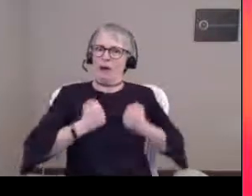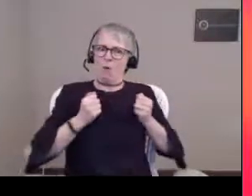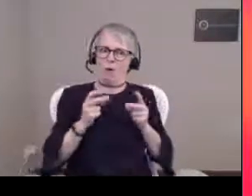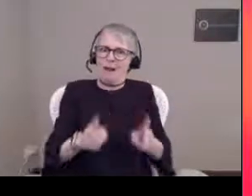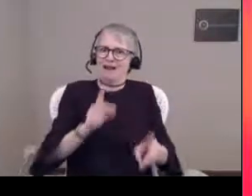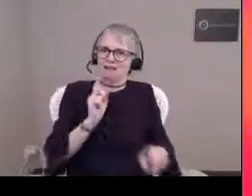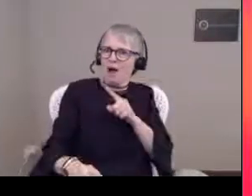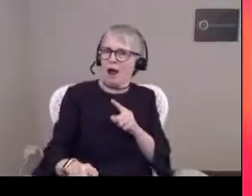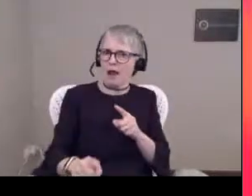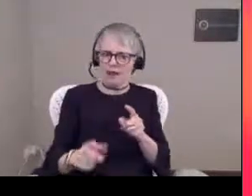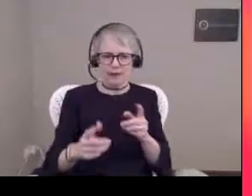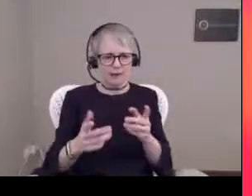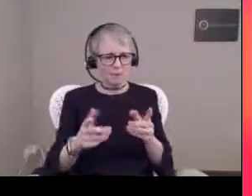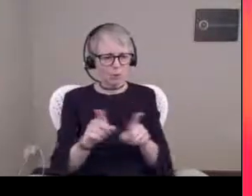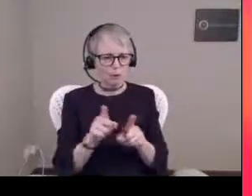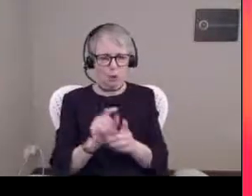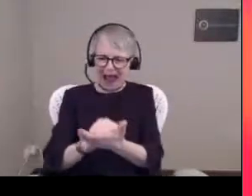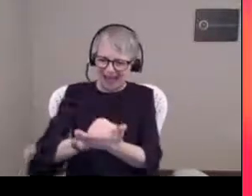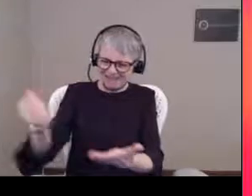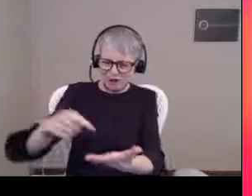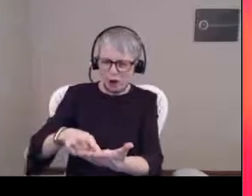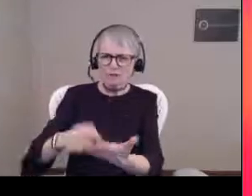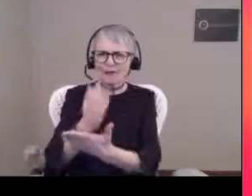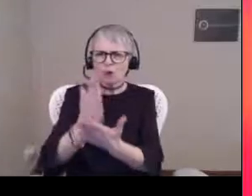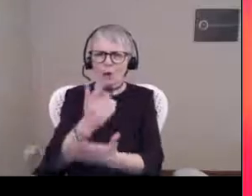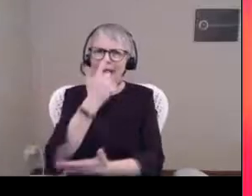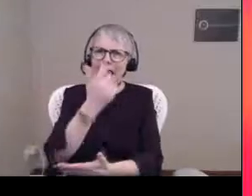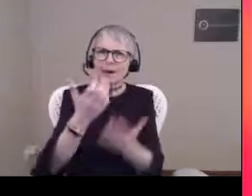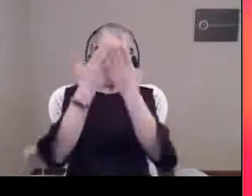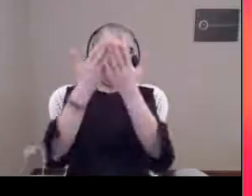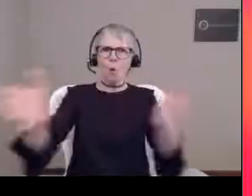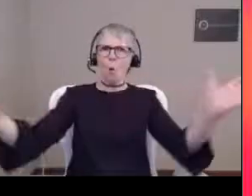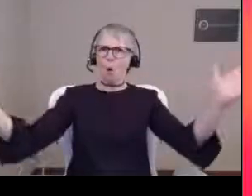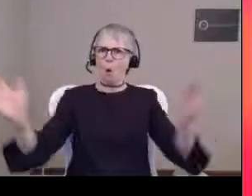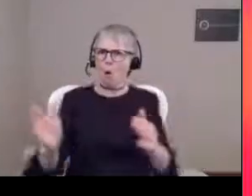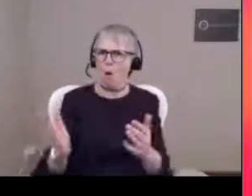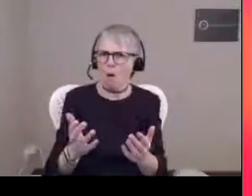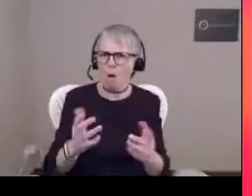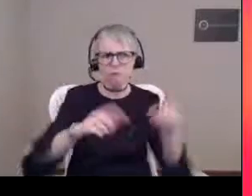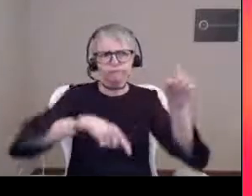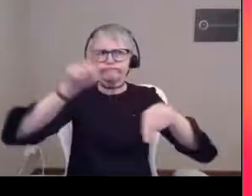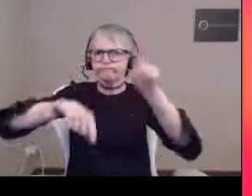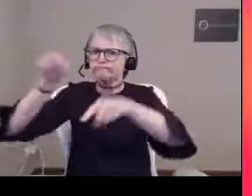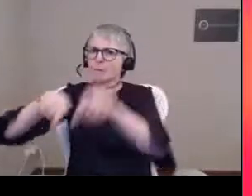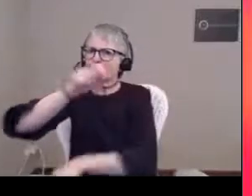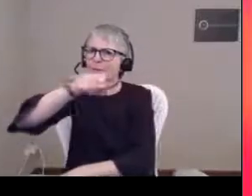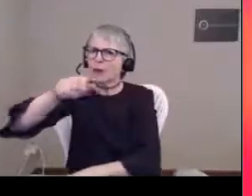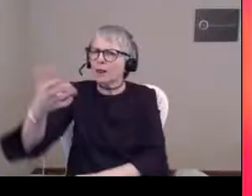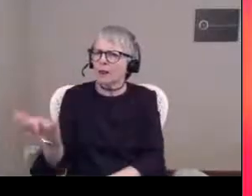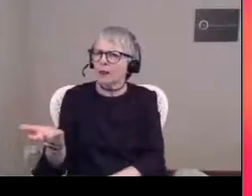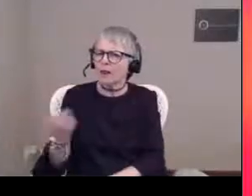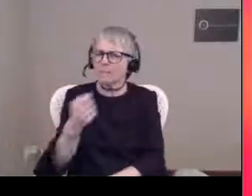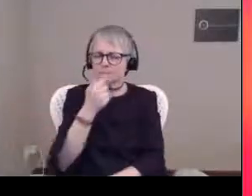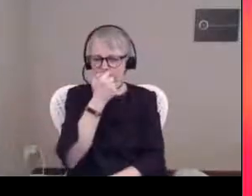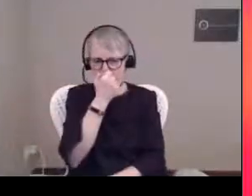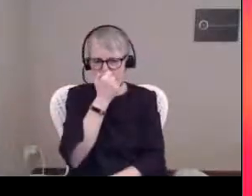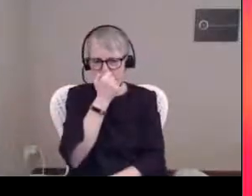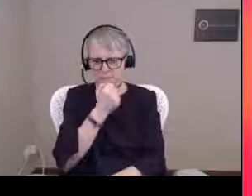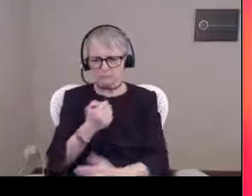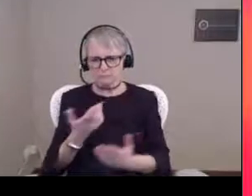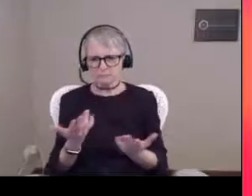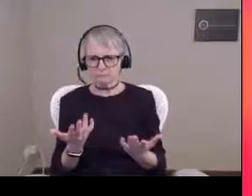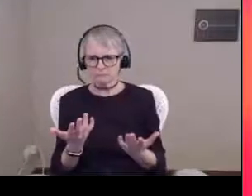on the market and, you know, and what we can offer. But absolutely, look, ITV jobs are for all.